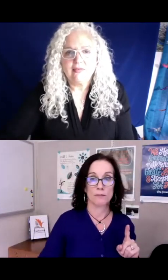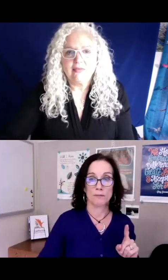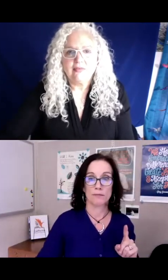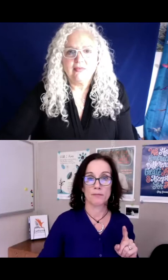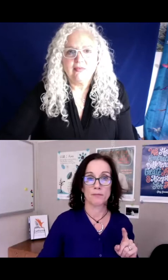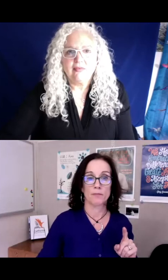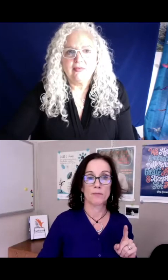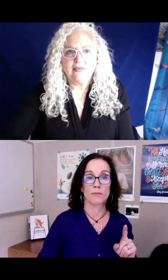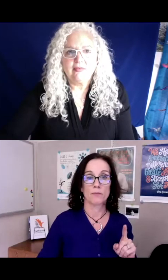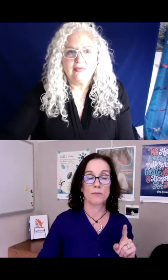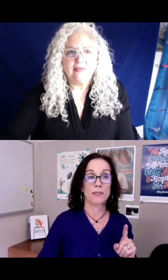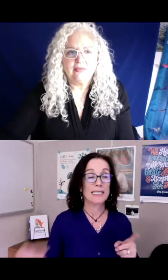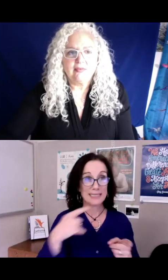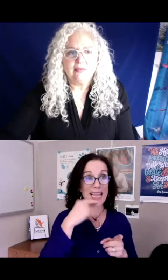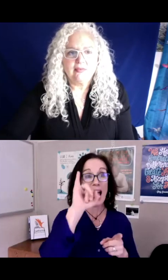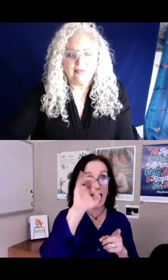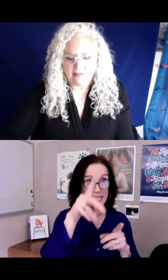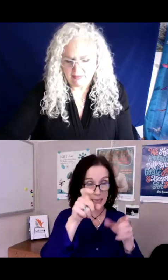that.